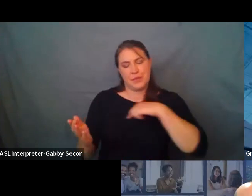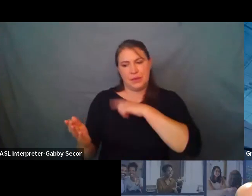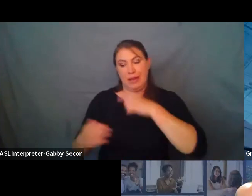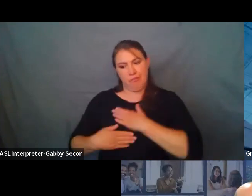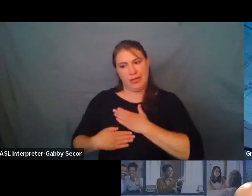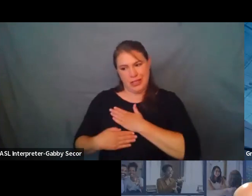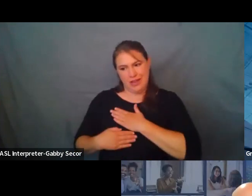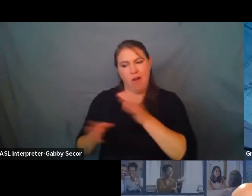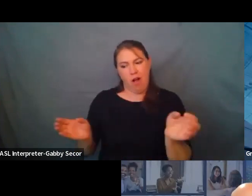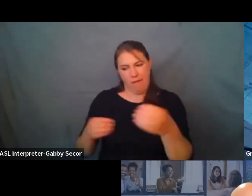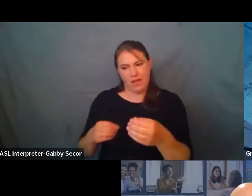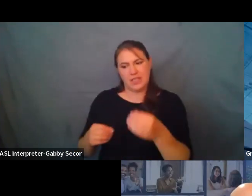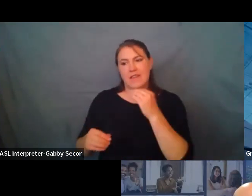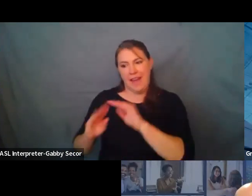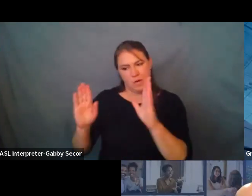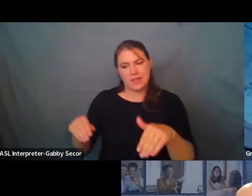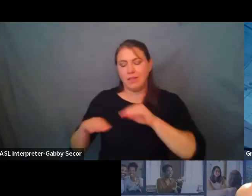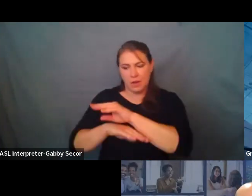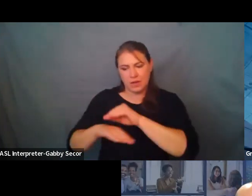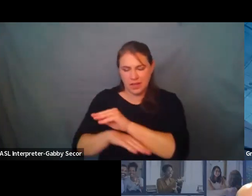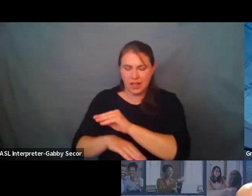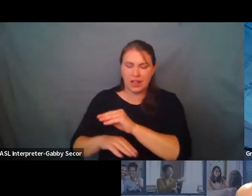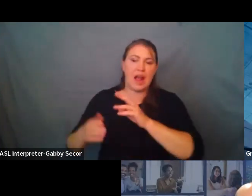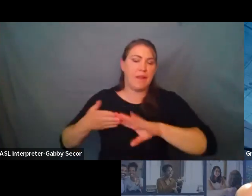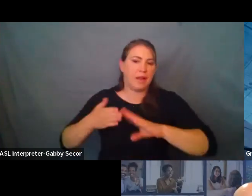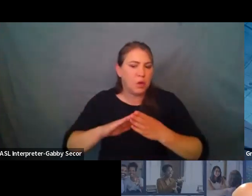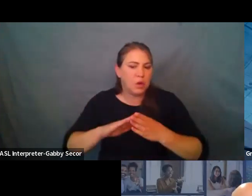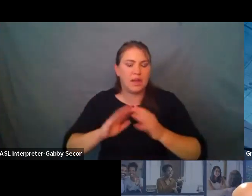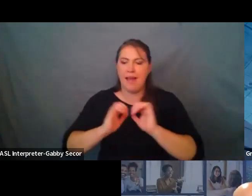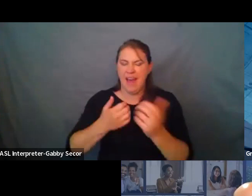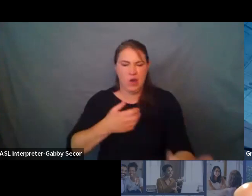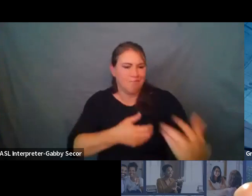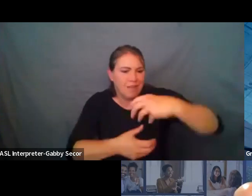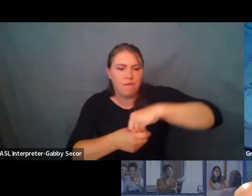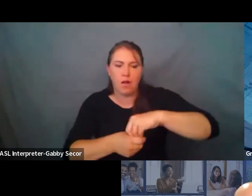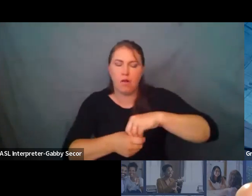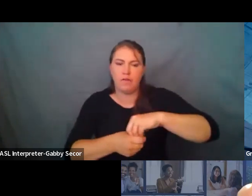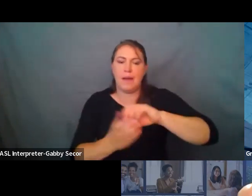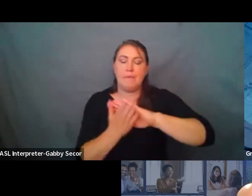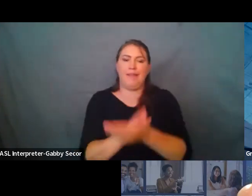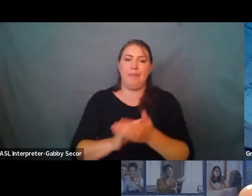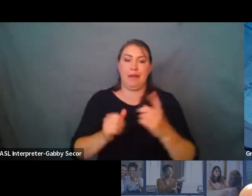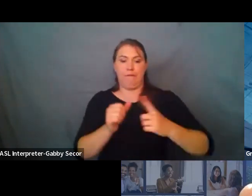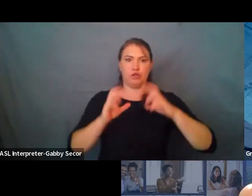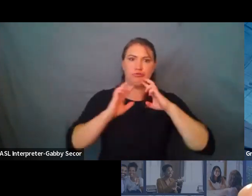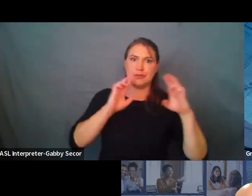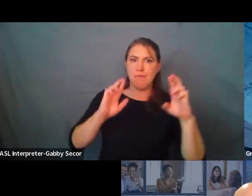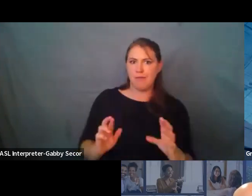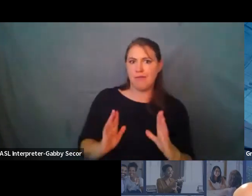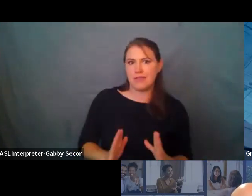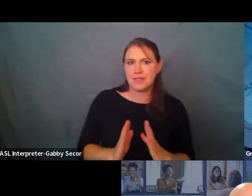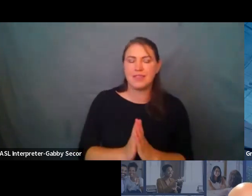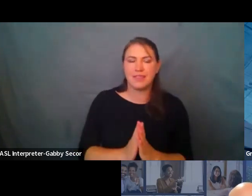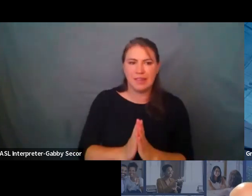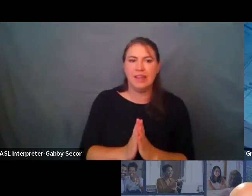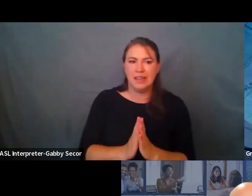Counseling for the collective efforts of the community to engage in being first responders. And it's an area that in future